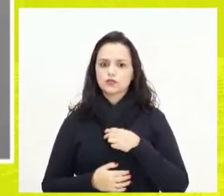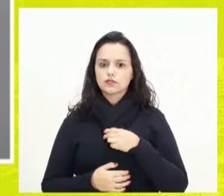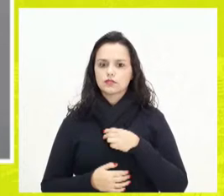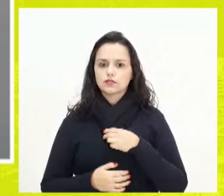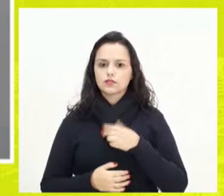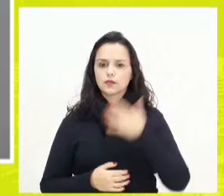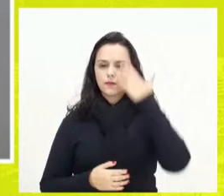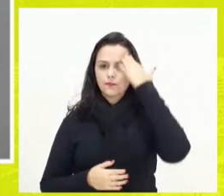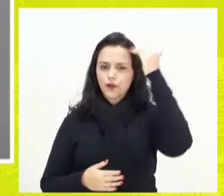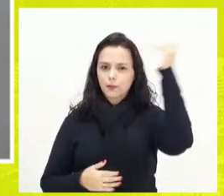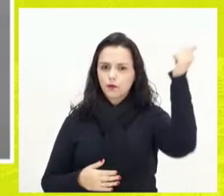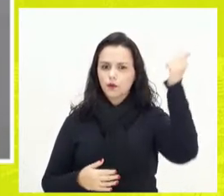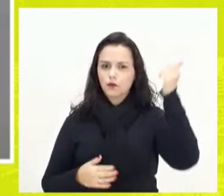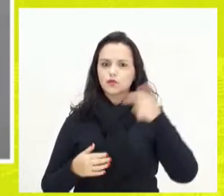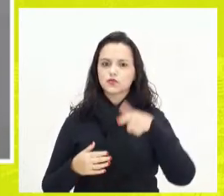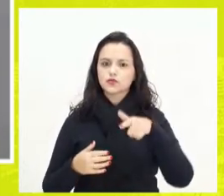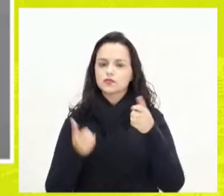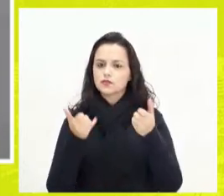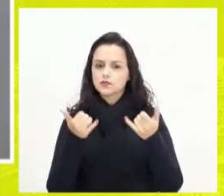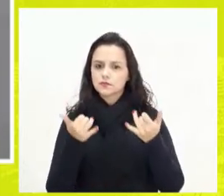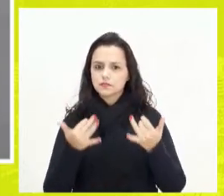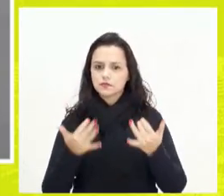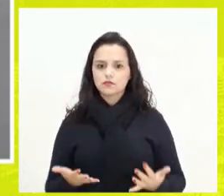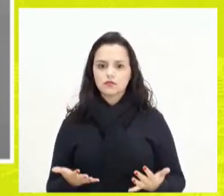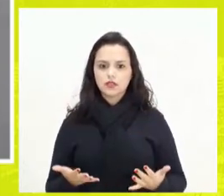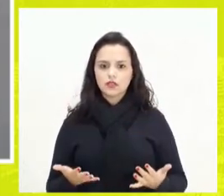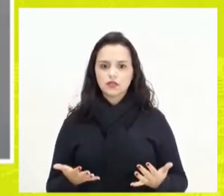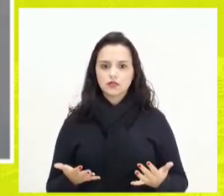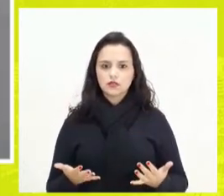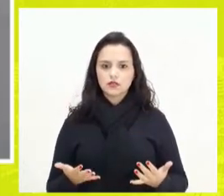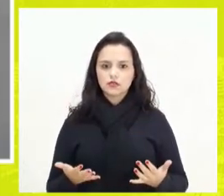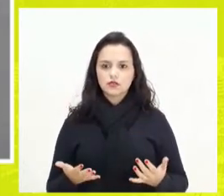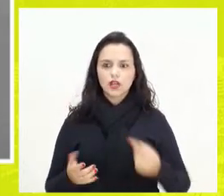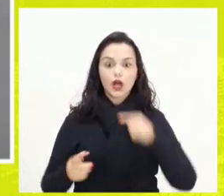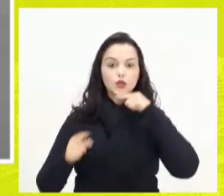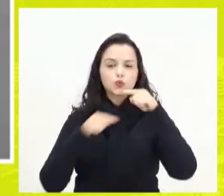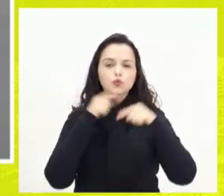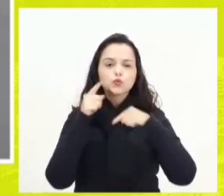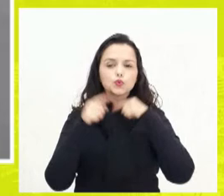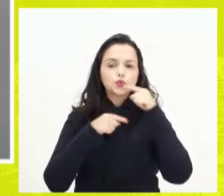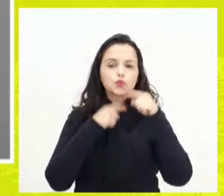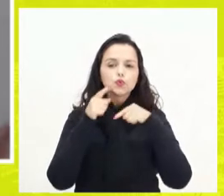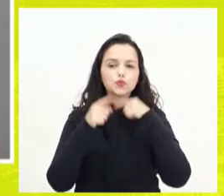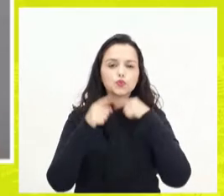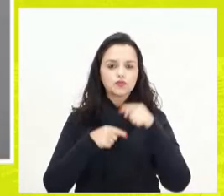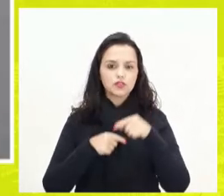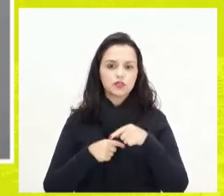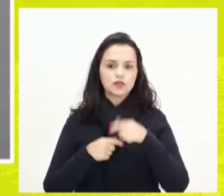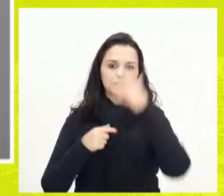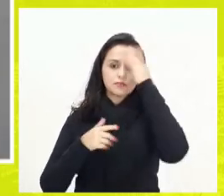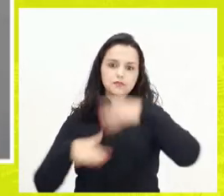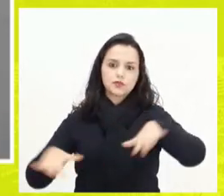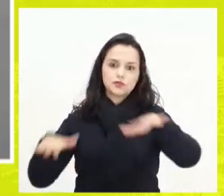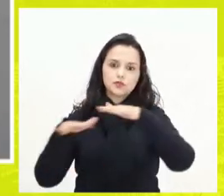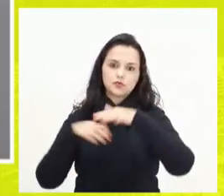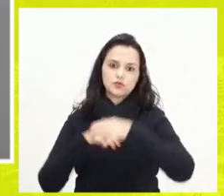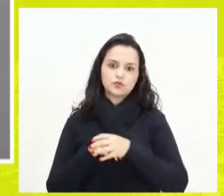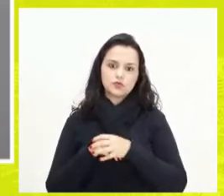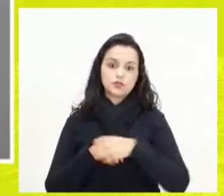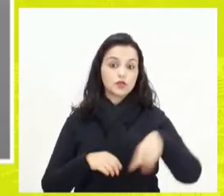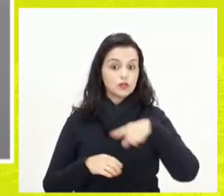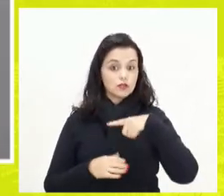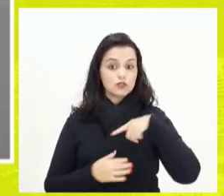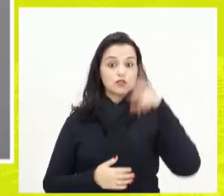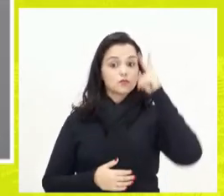celebrities and politicians that insist in in highlighting